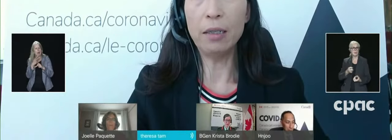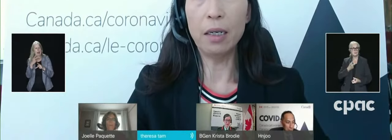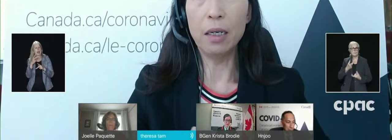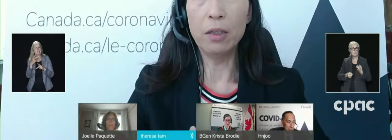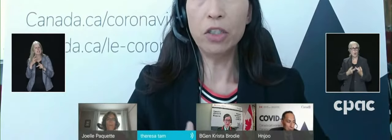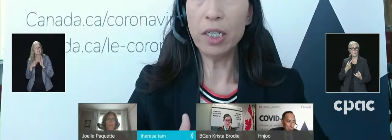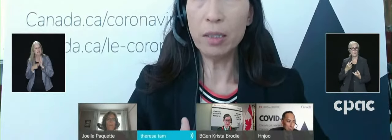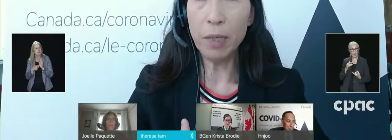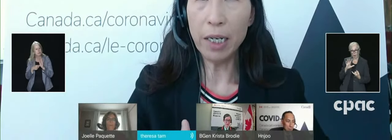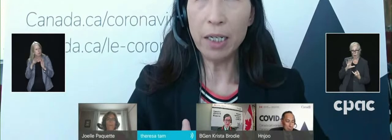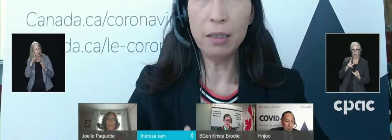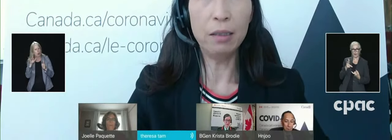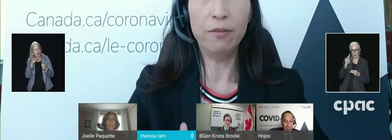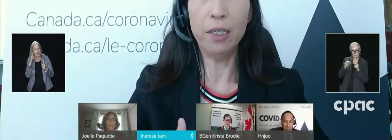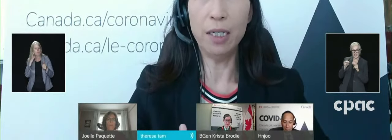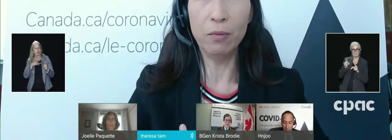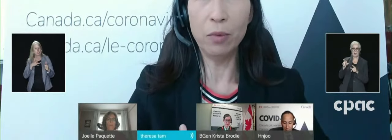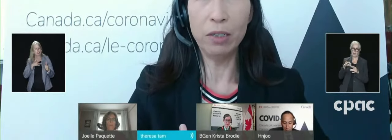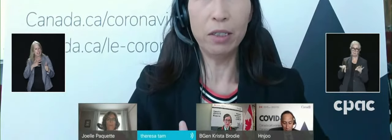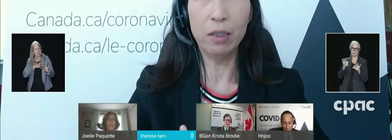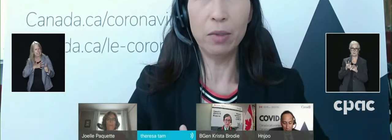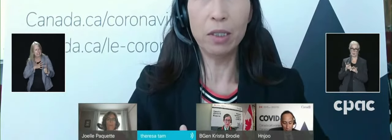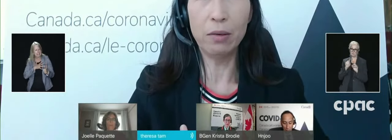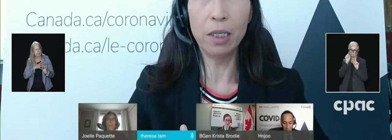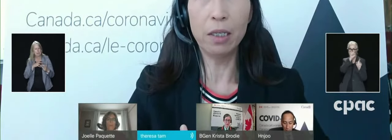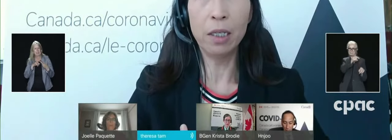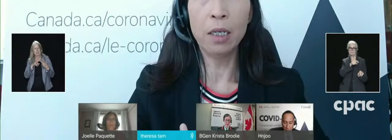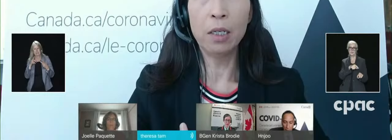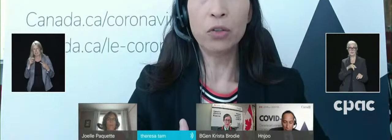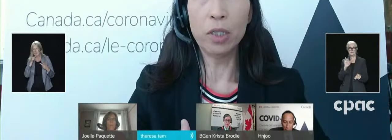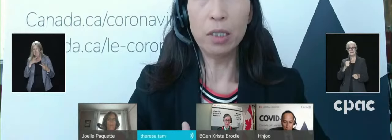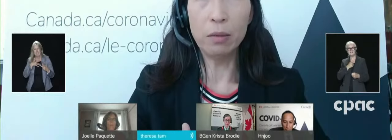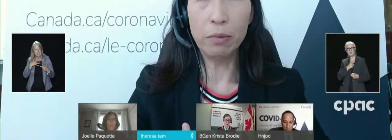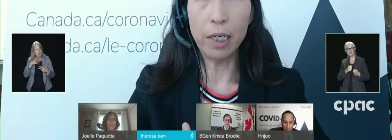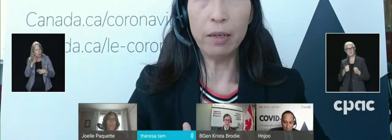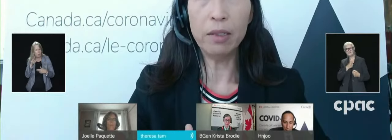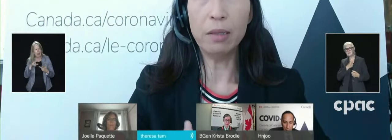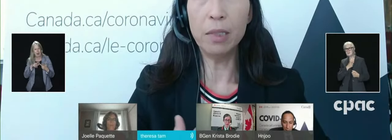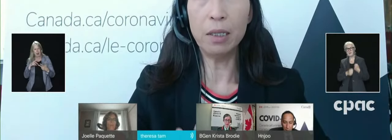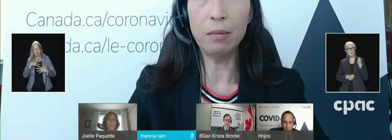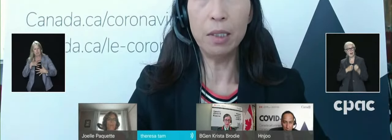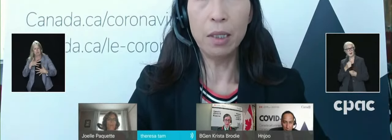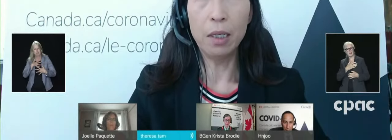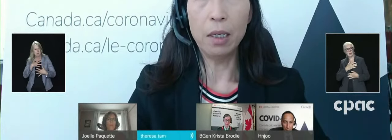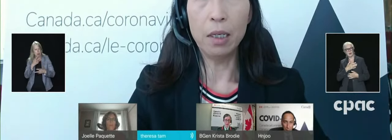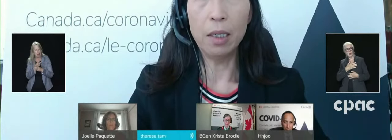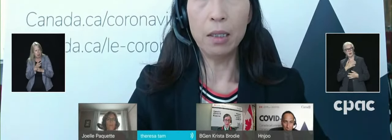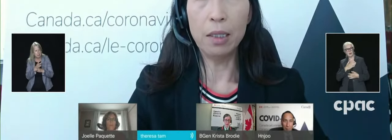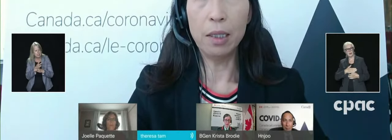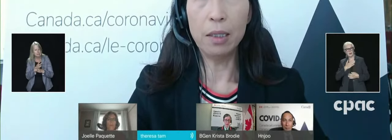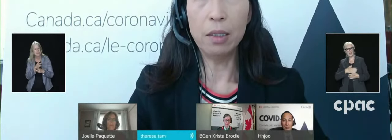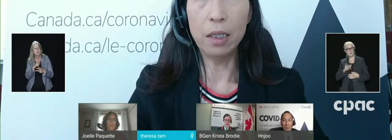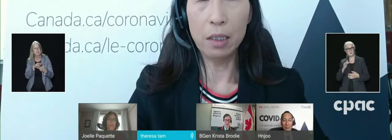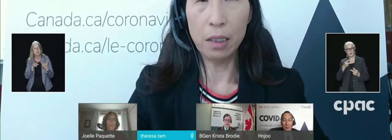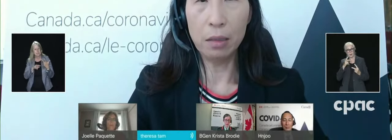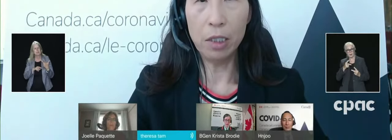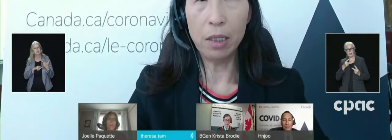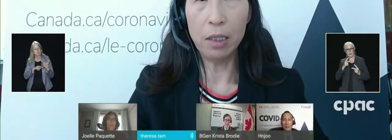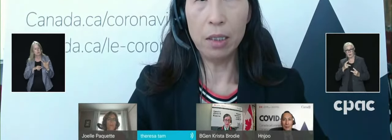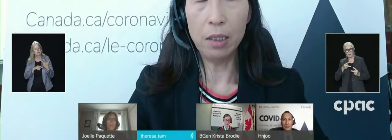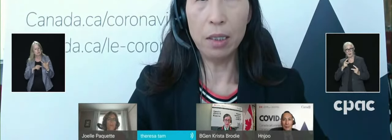do get chest pain, you're feeling unwell, you don't know what's going on, shortness of breath. Sometimes in